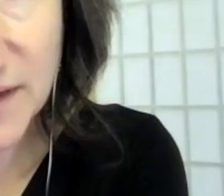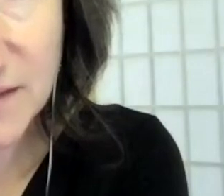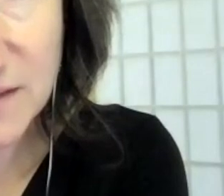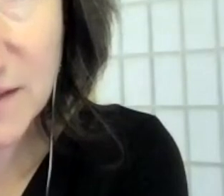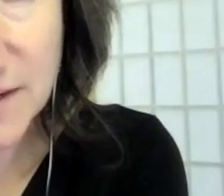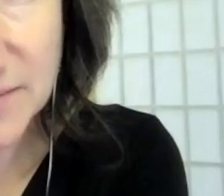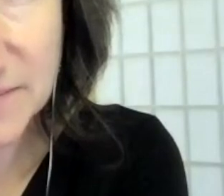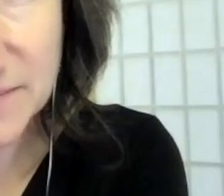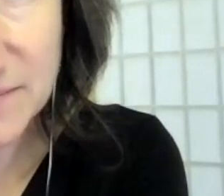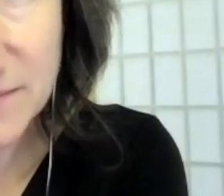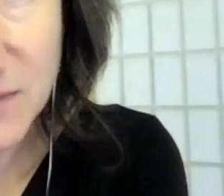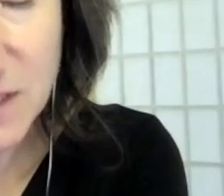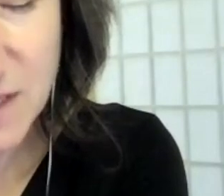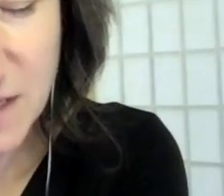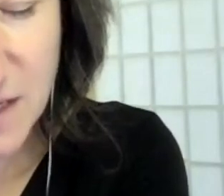underscore that